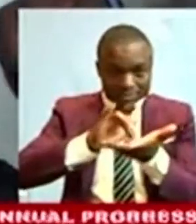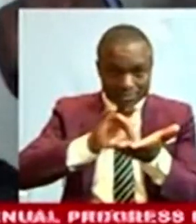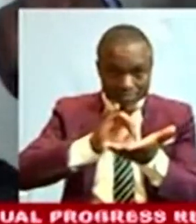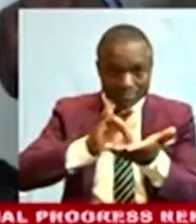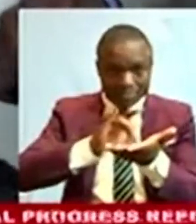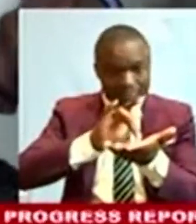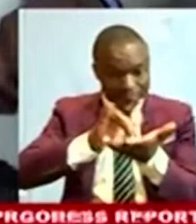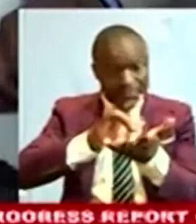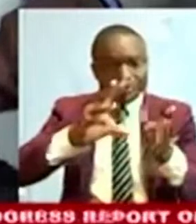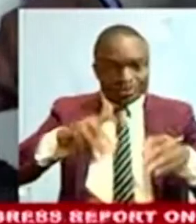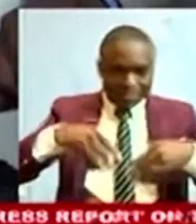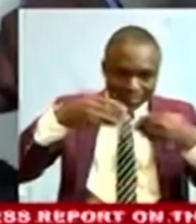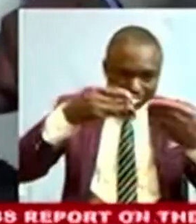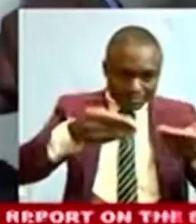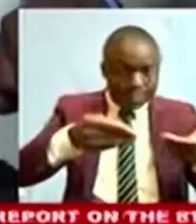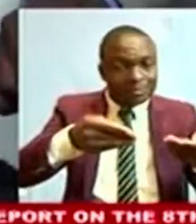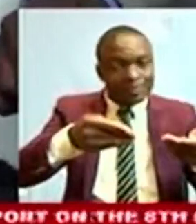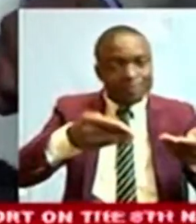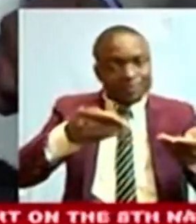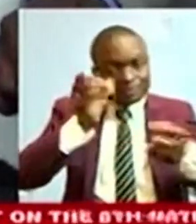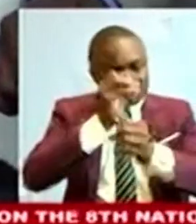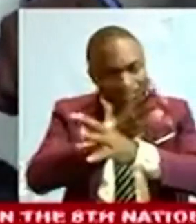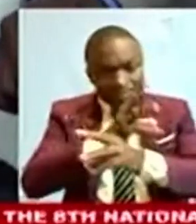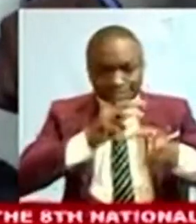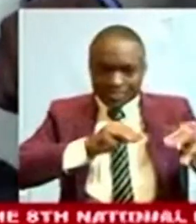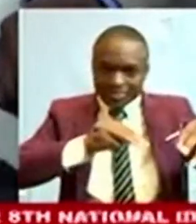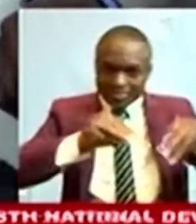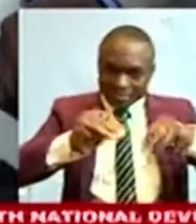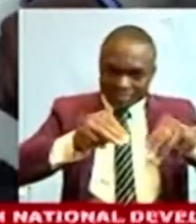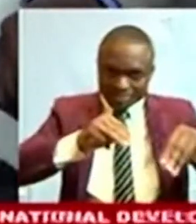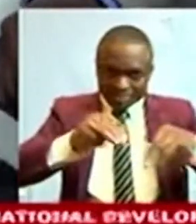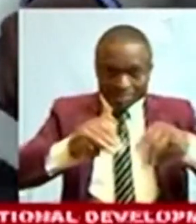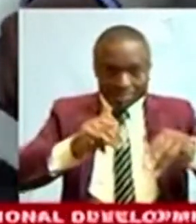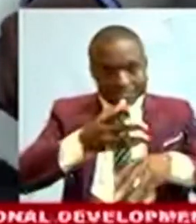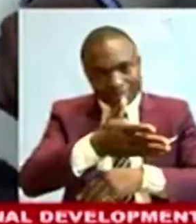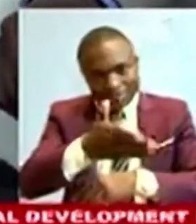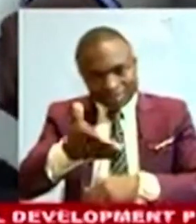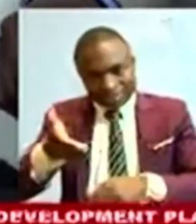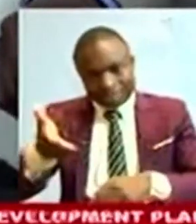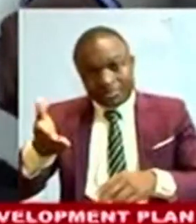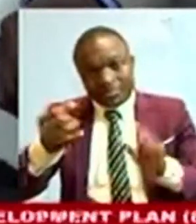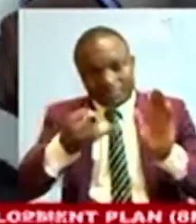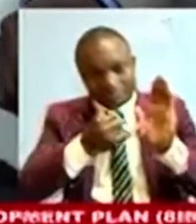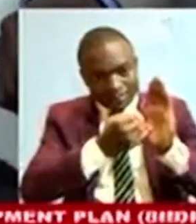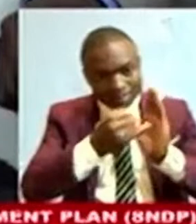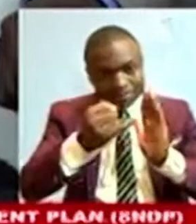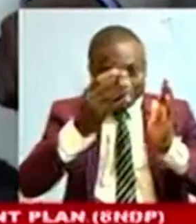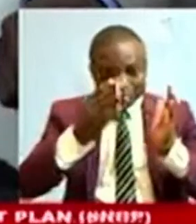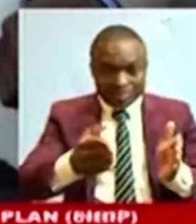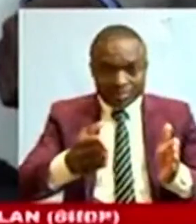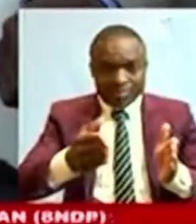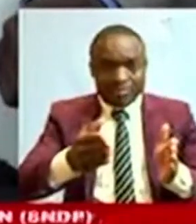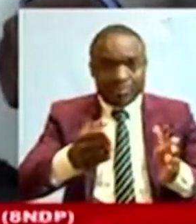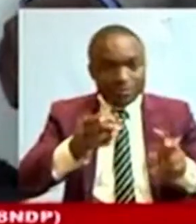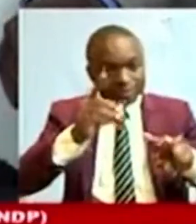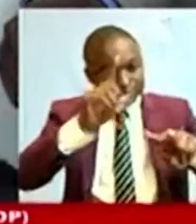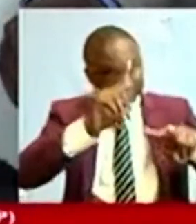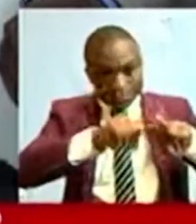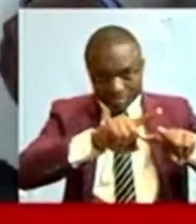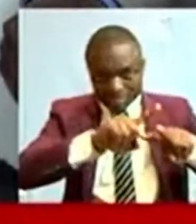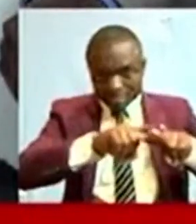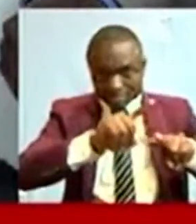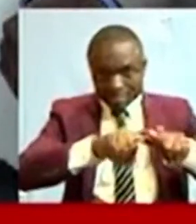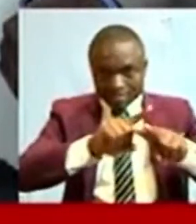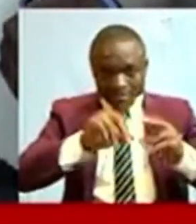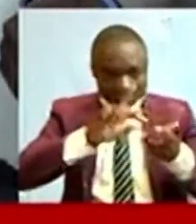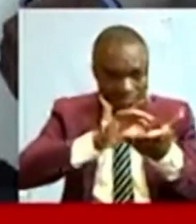supply chain availability or management, there was an indicator on ARVs availability. The